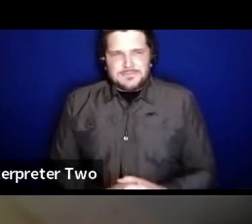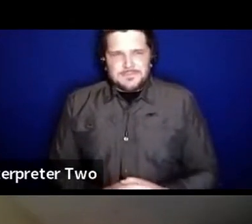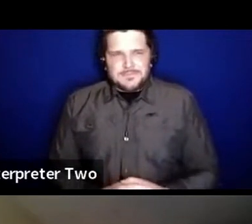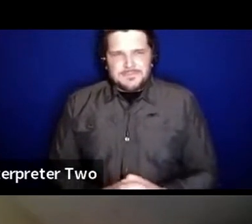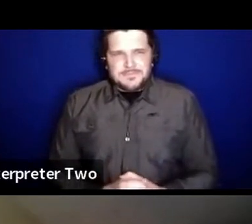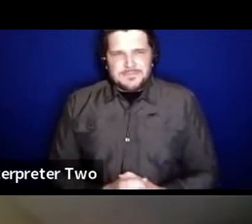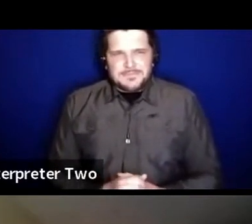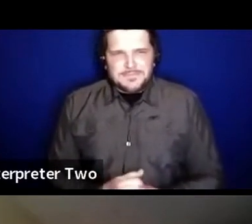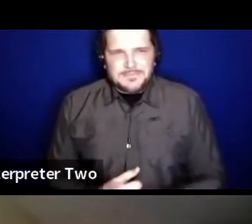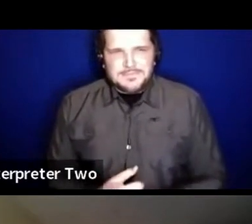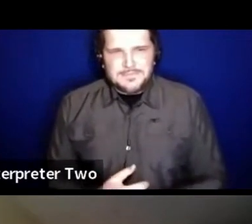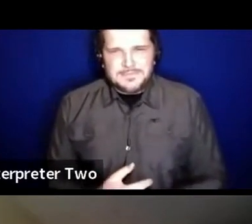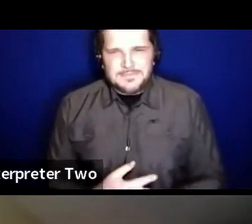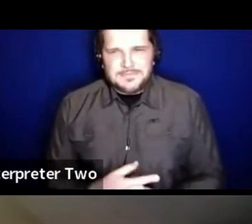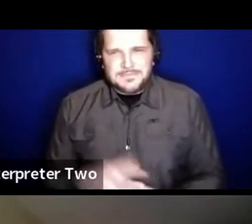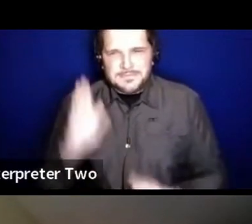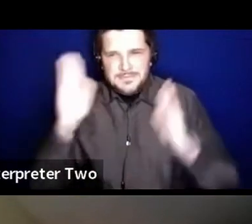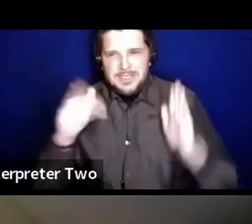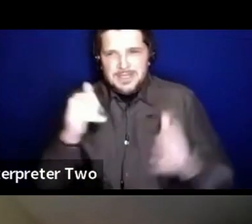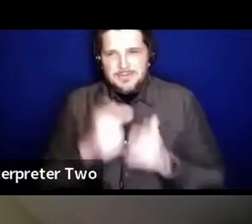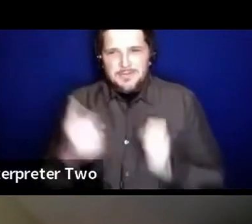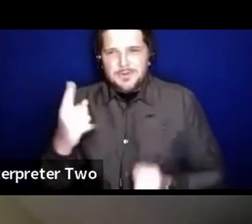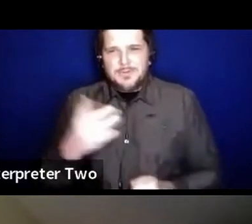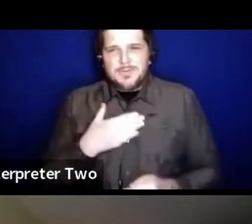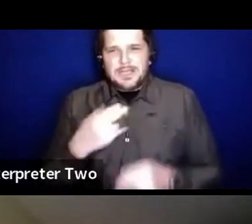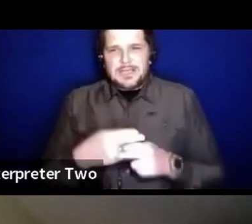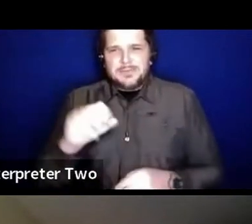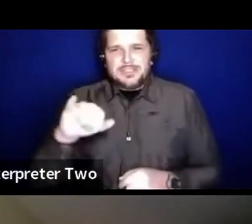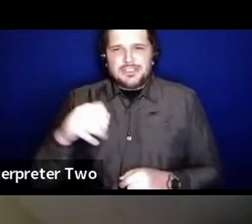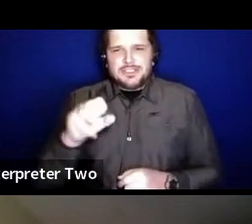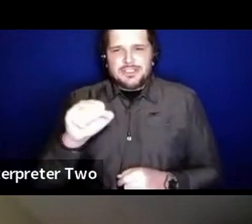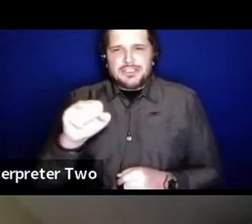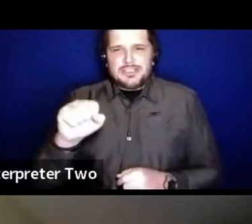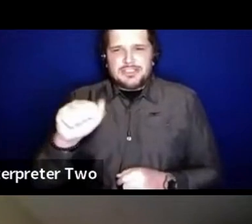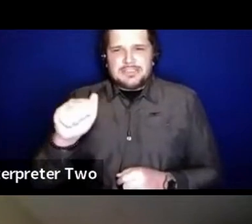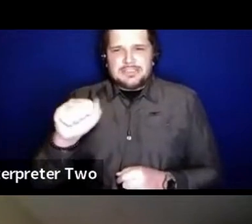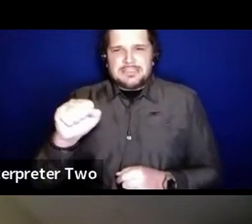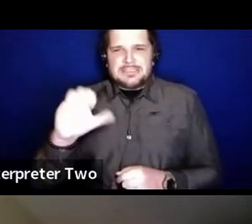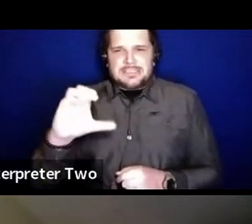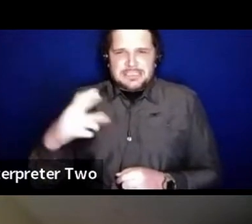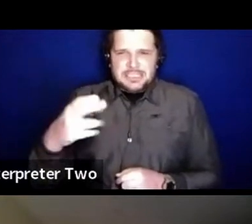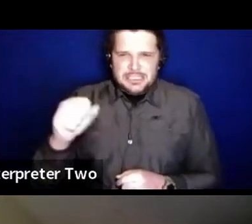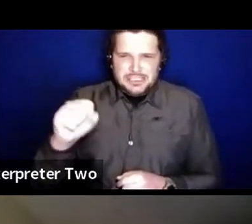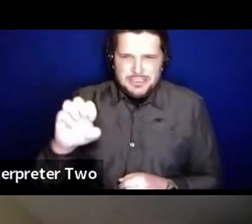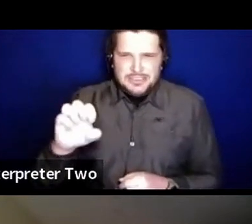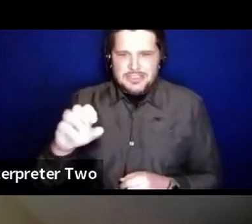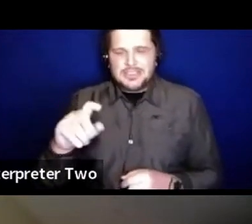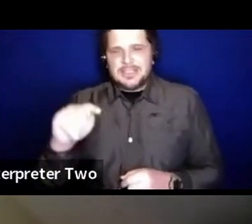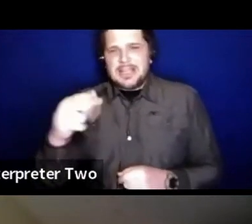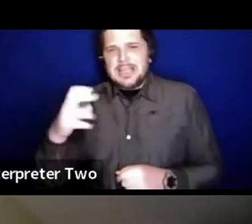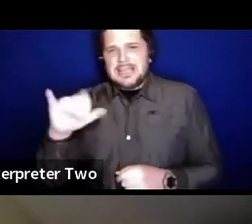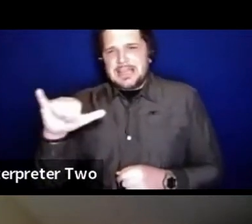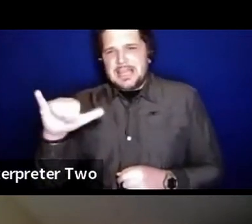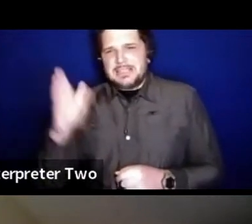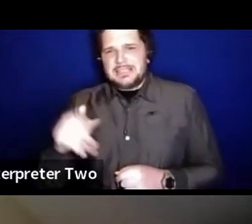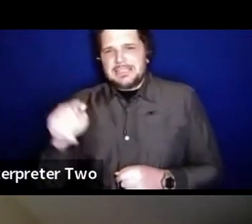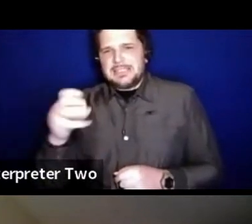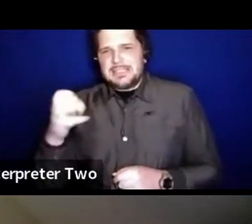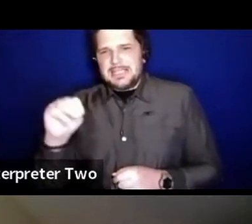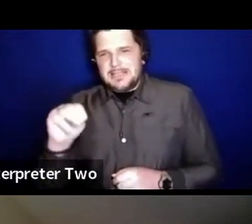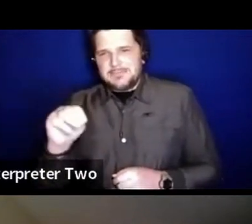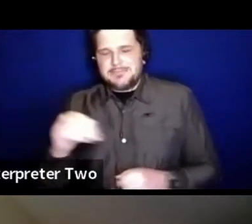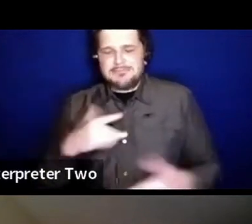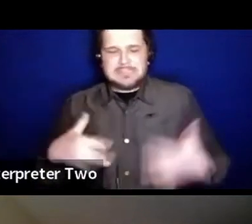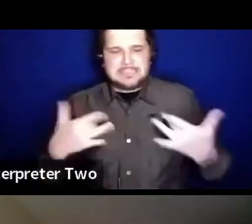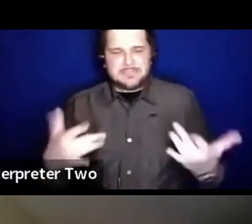Hi everyone, my name is Jess Sash. My pronouns are they, them. I'm so excited to be